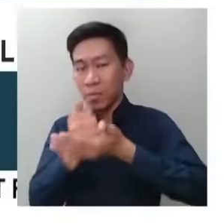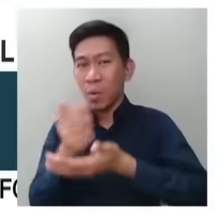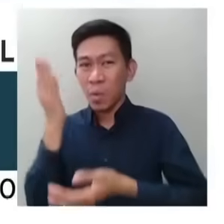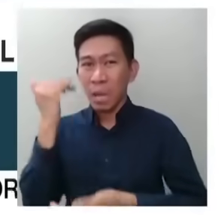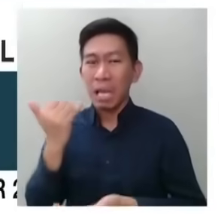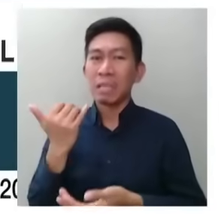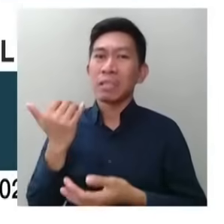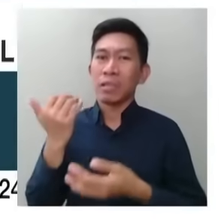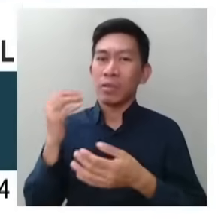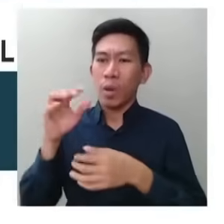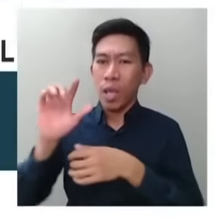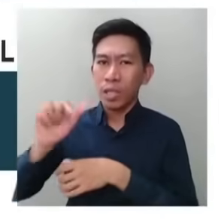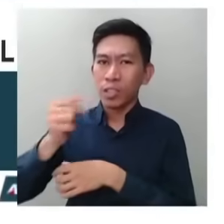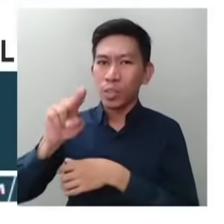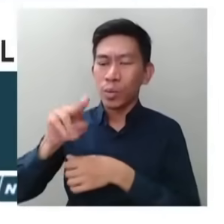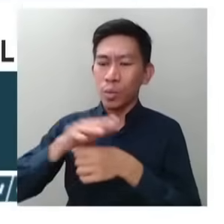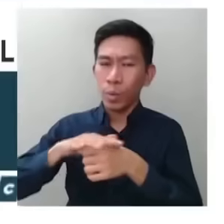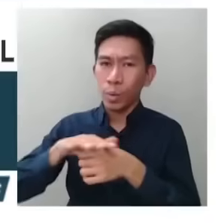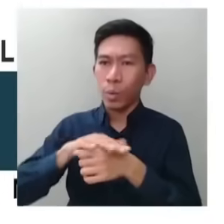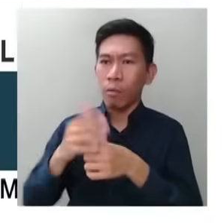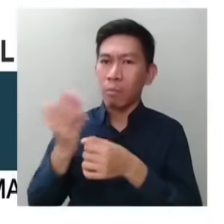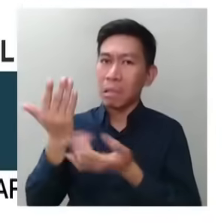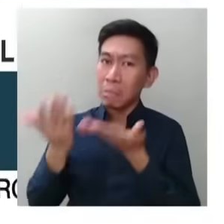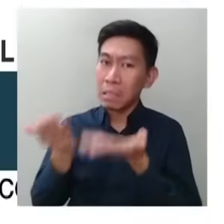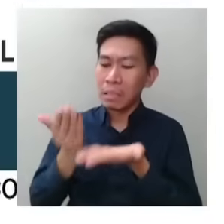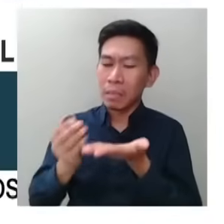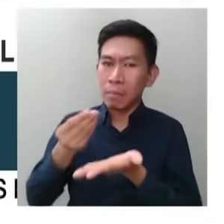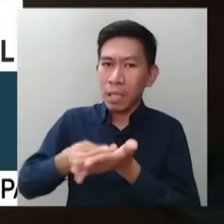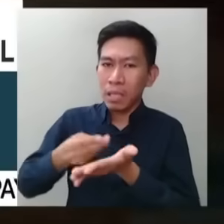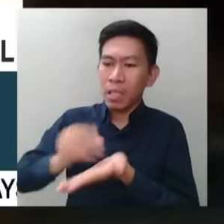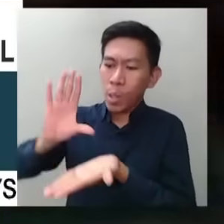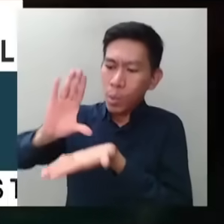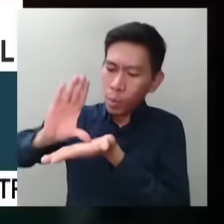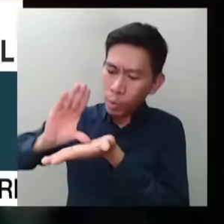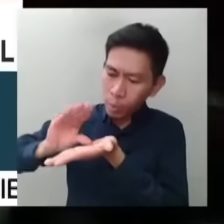to back weather disturbances? Yes, of course.